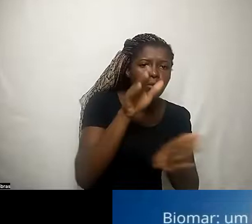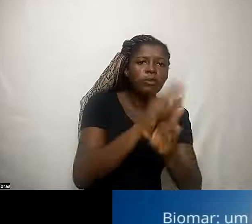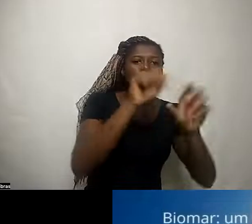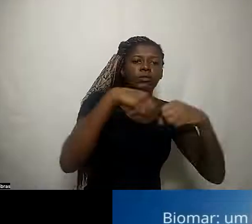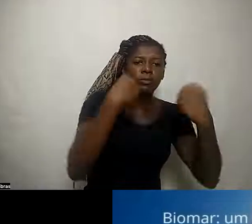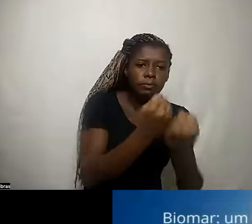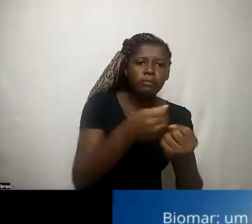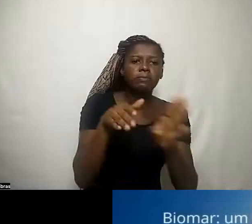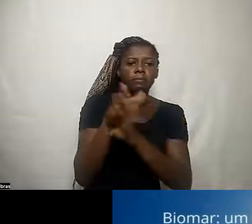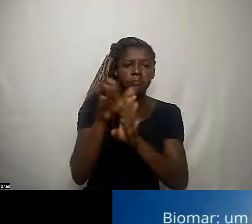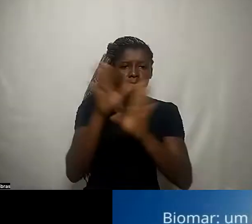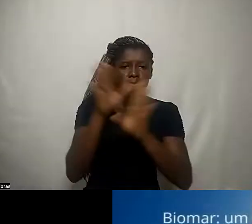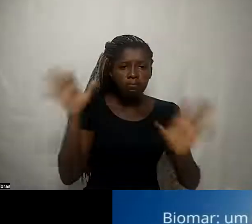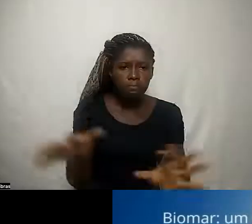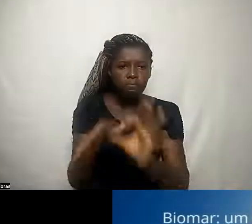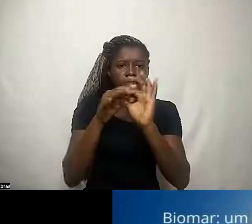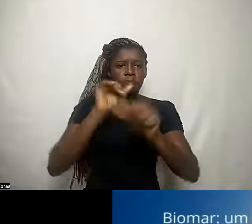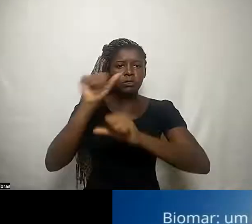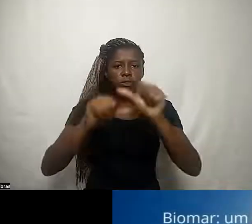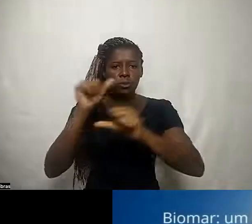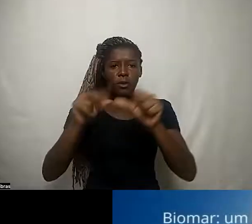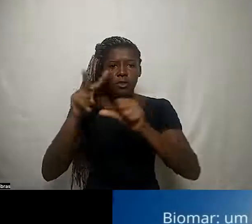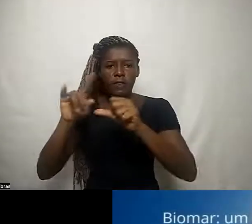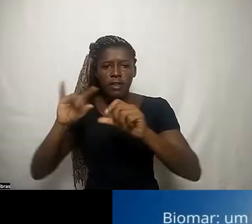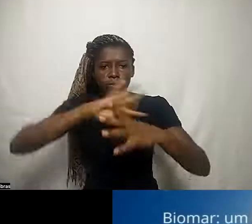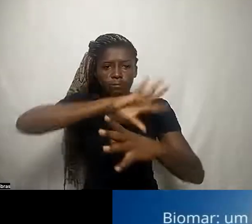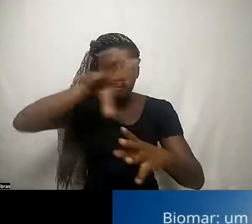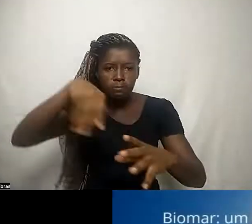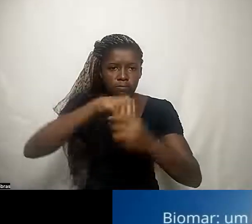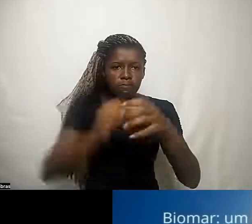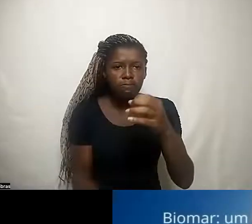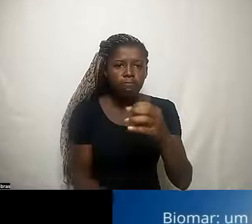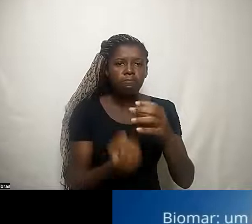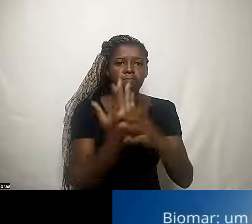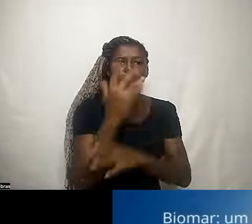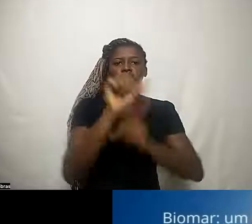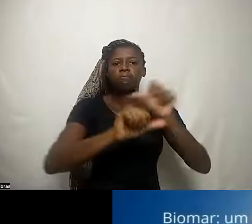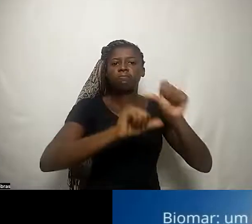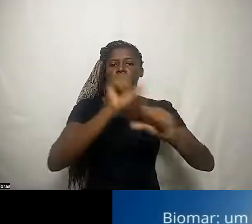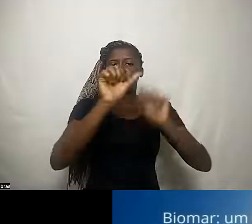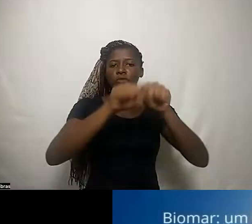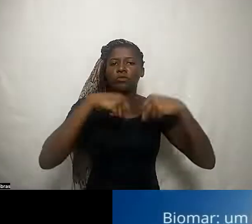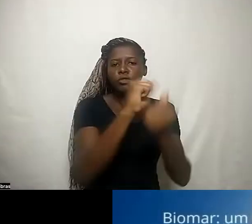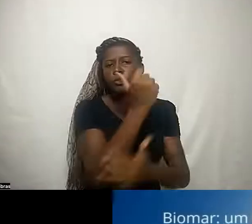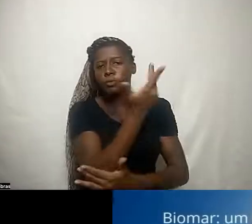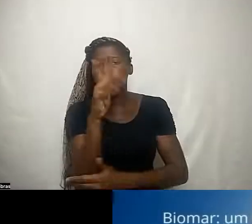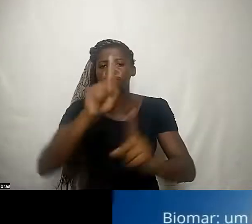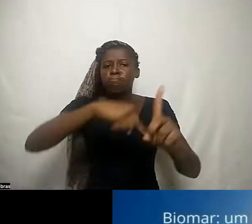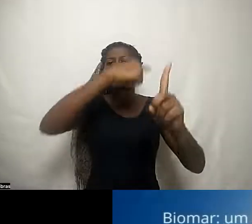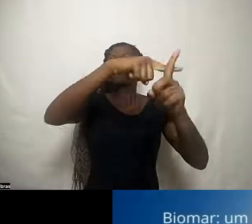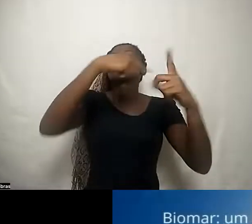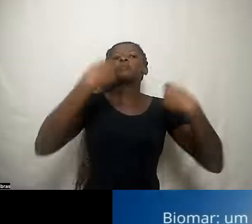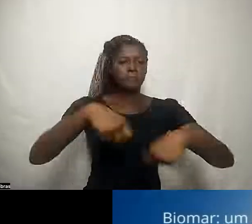social transformation, and conservation that will result in social environmental changes that we need and that